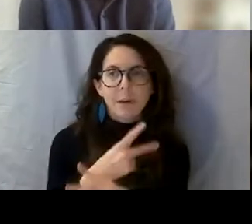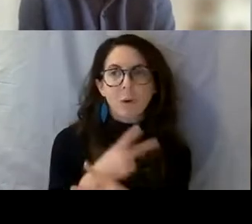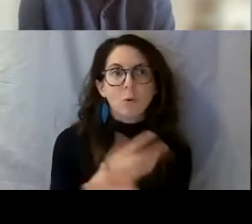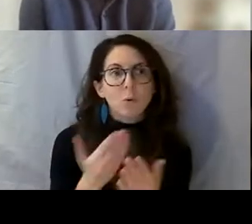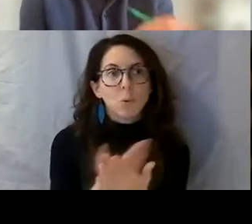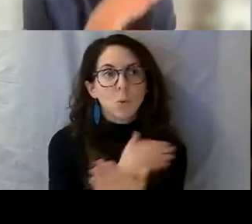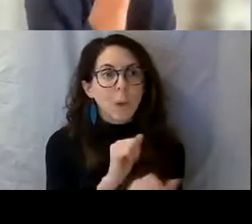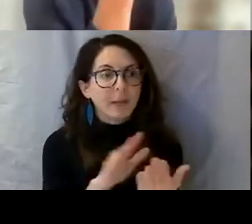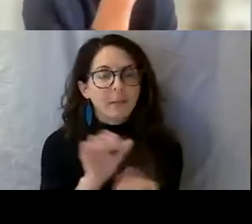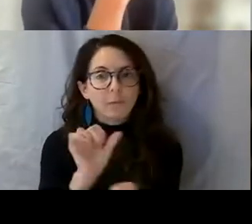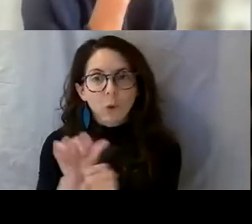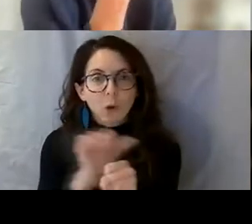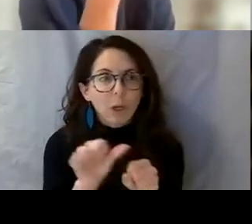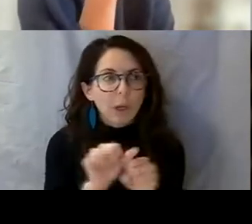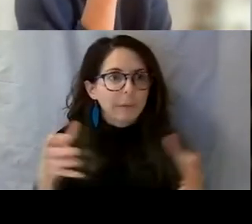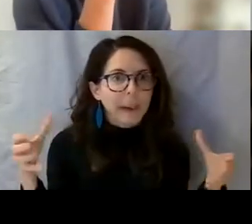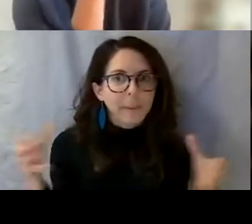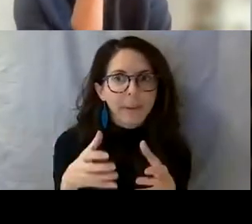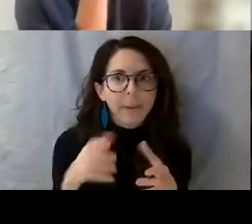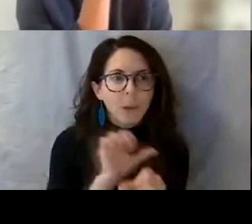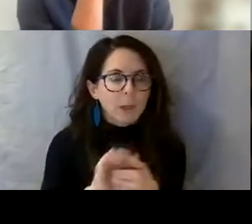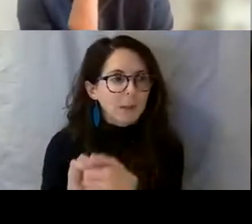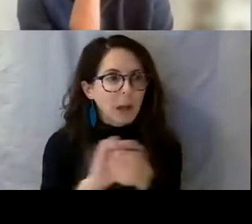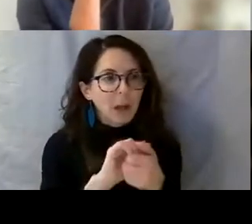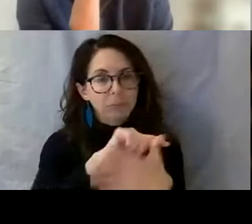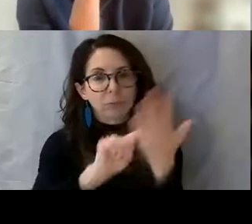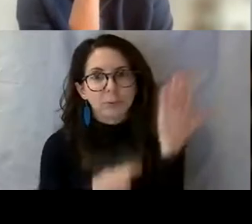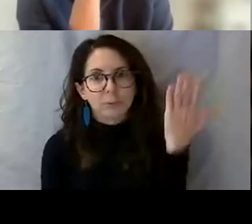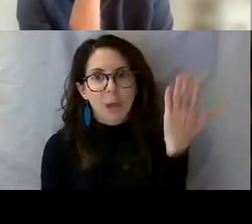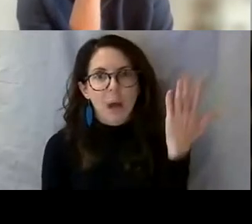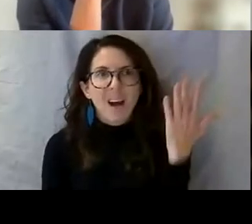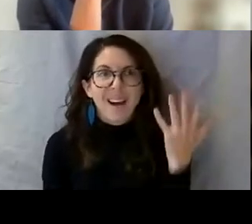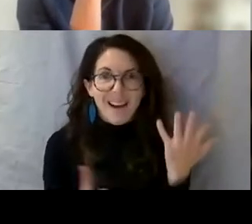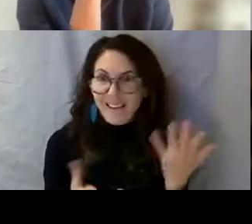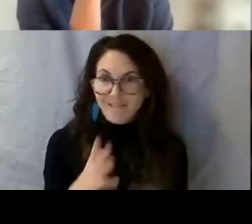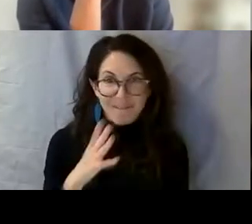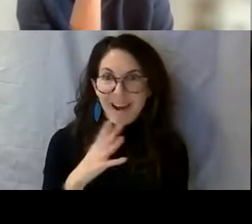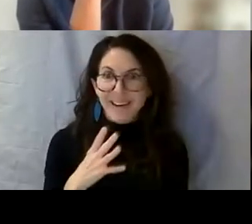together in ways collaboratively, all of that, it just means that